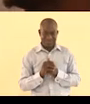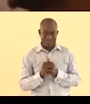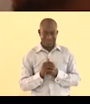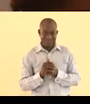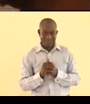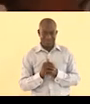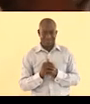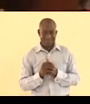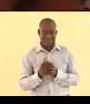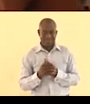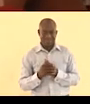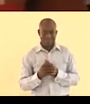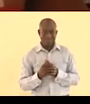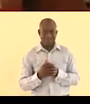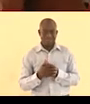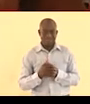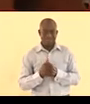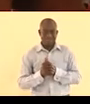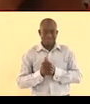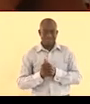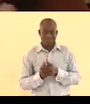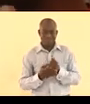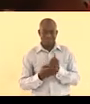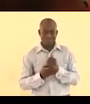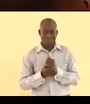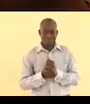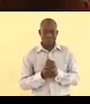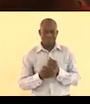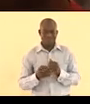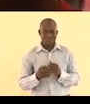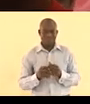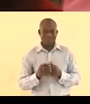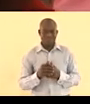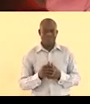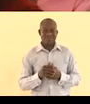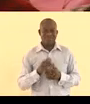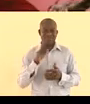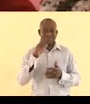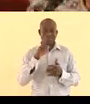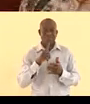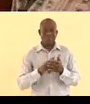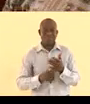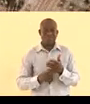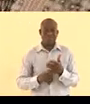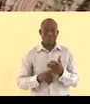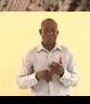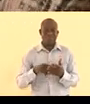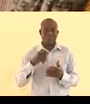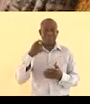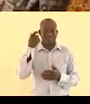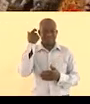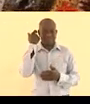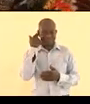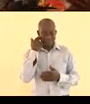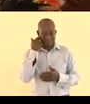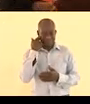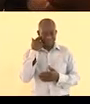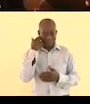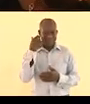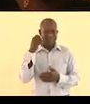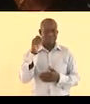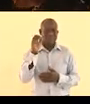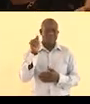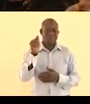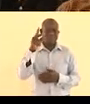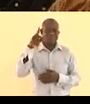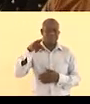what sexual appetite has done to many, many powerful human beings. That many powerful human beings have been